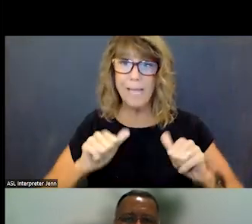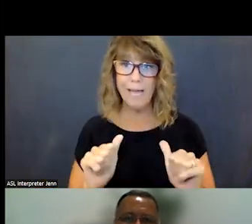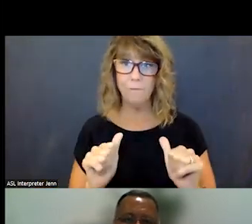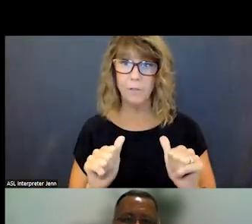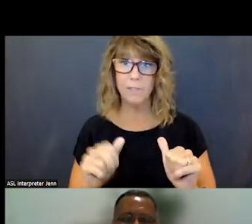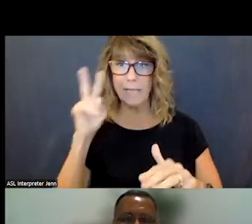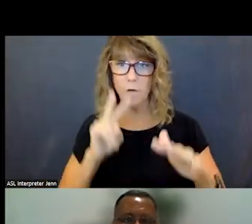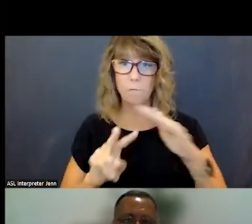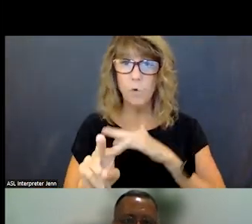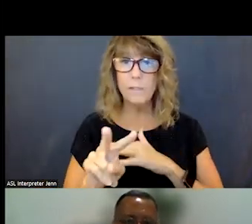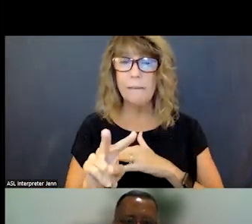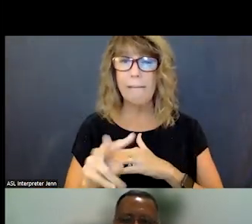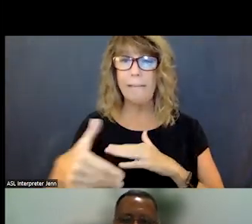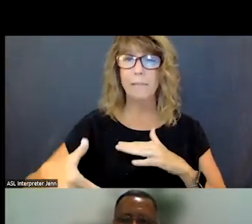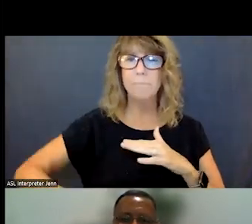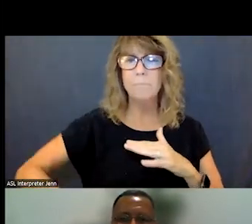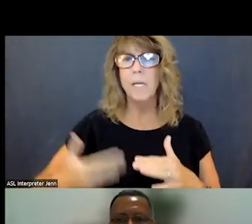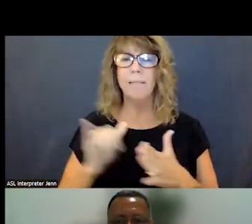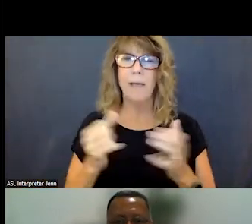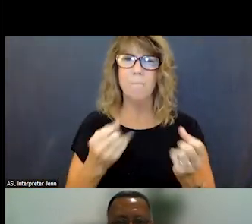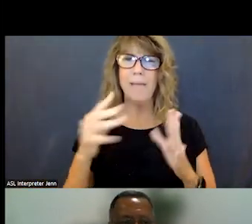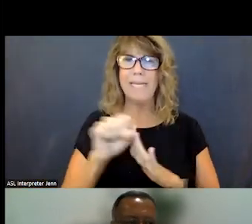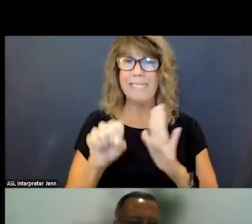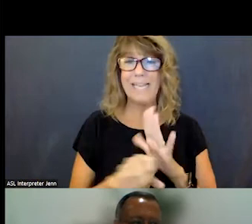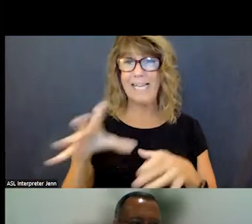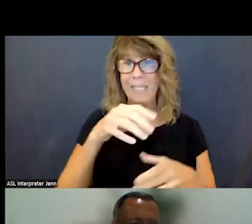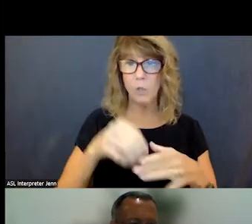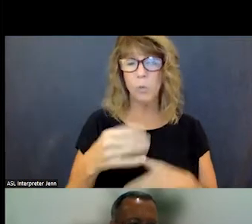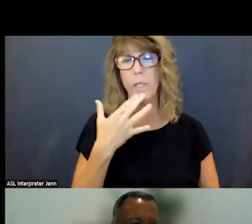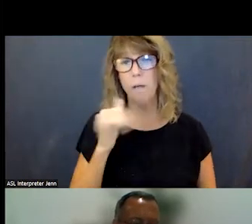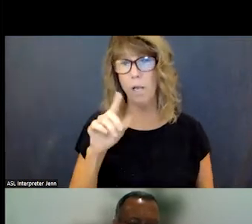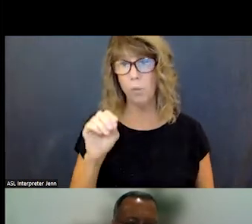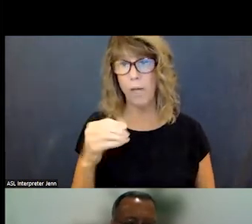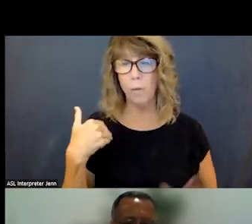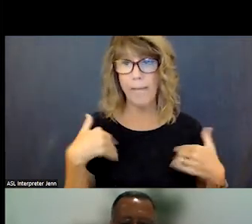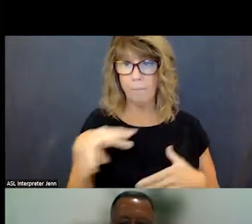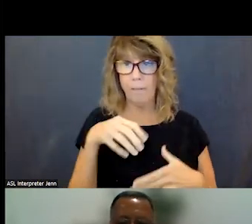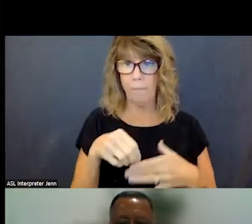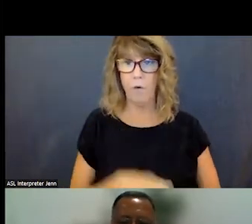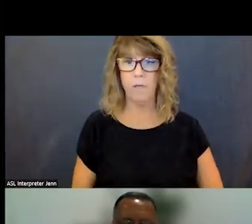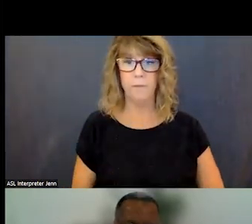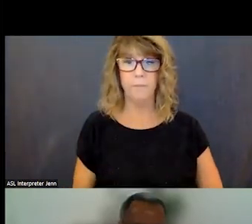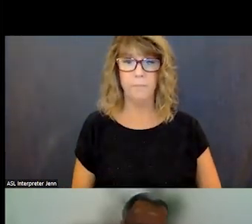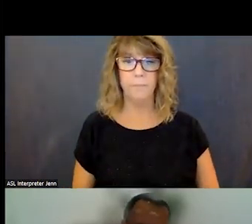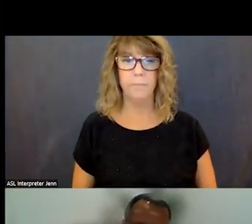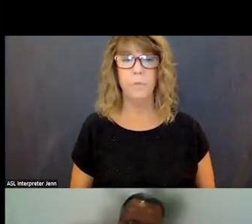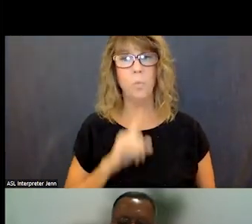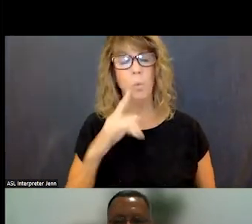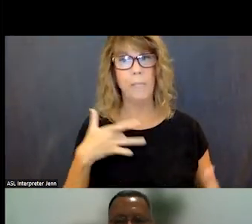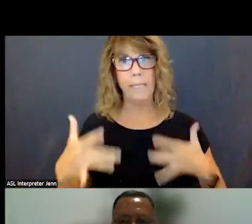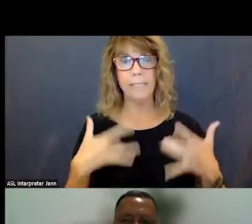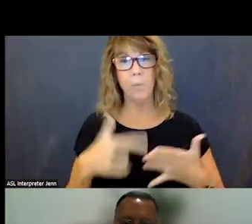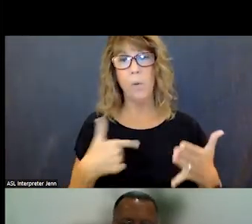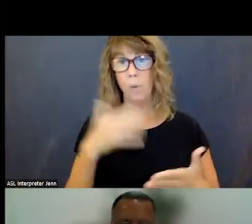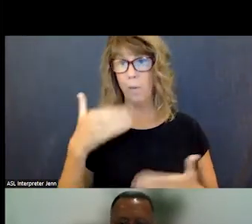foresight and insight that a lot of the states, including Colorado, has been a part of. So we're really excited about what we will have later